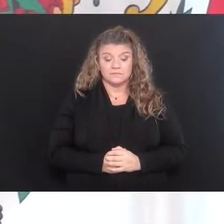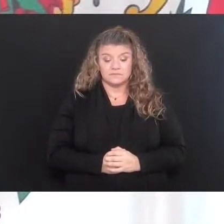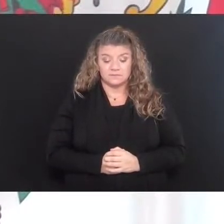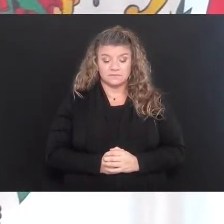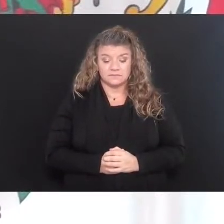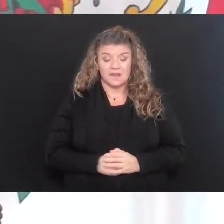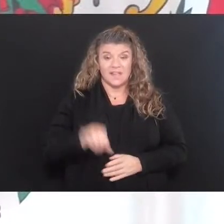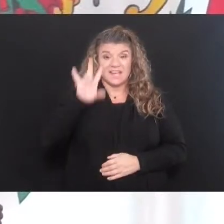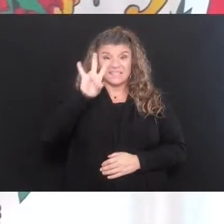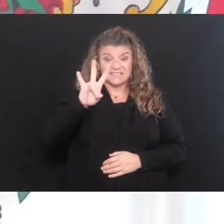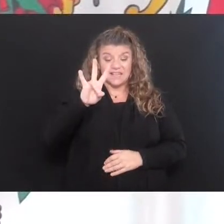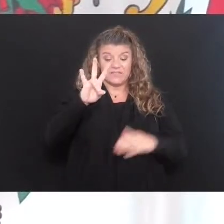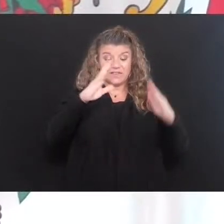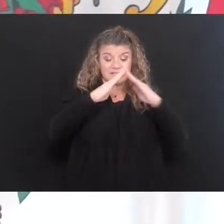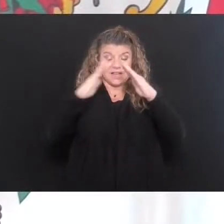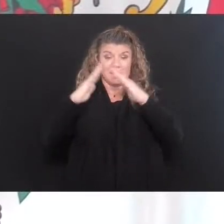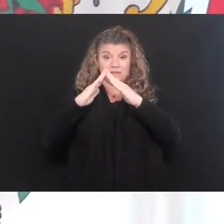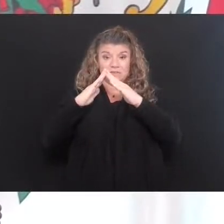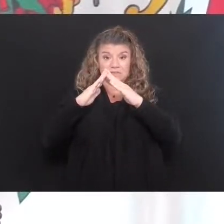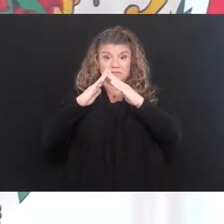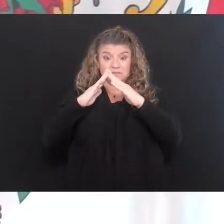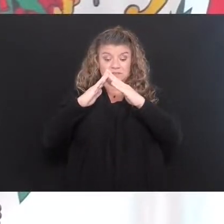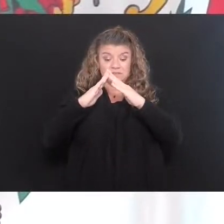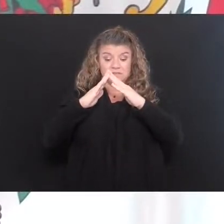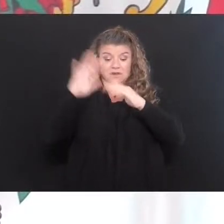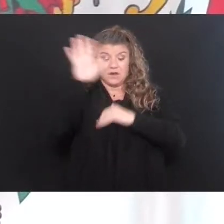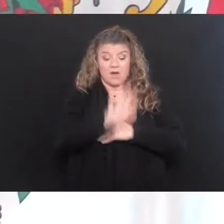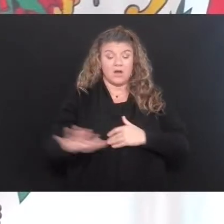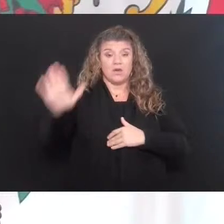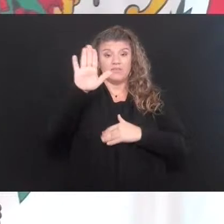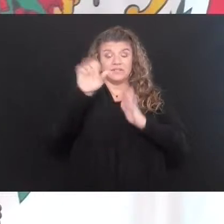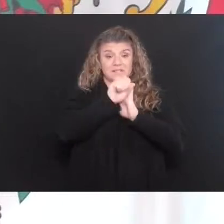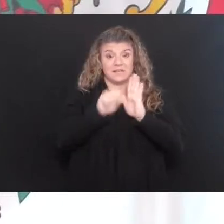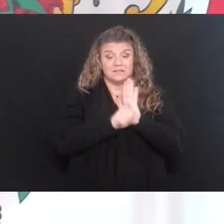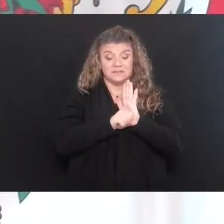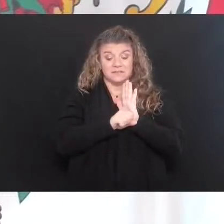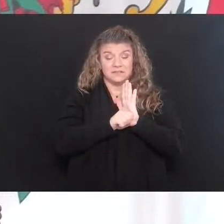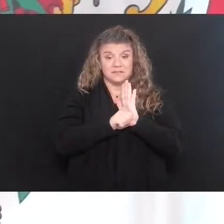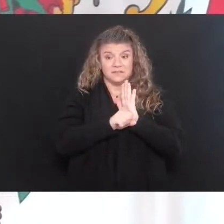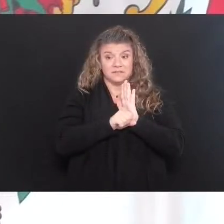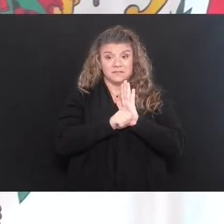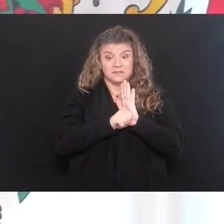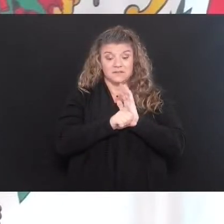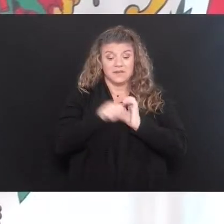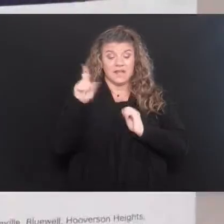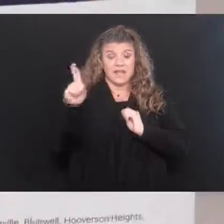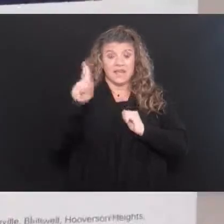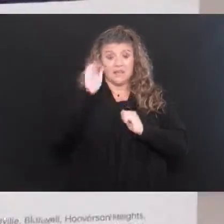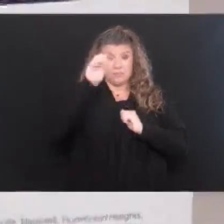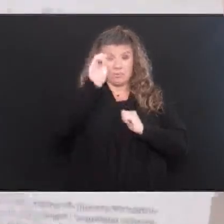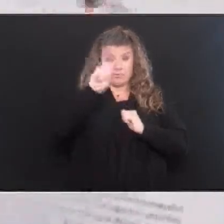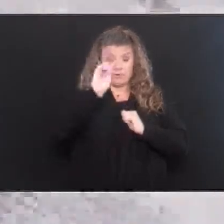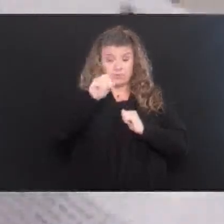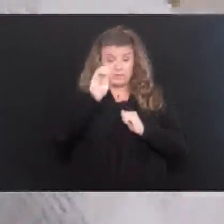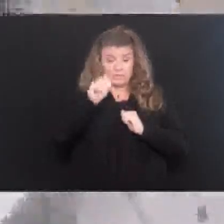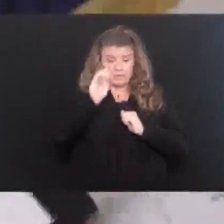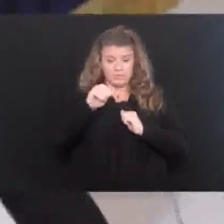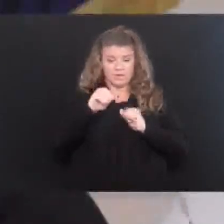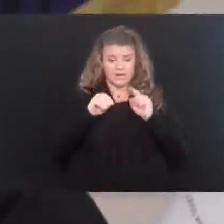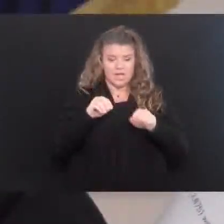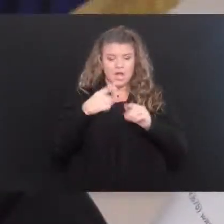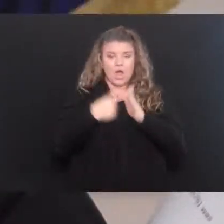7 towns and cities across this state, and he put this together this way. And what